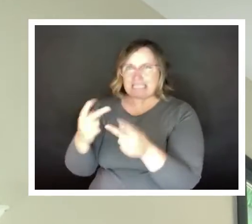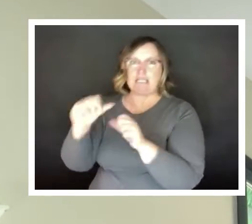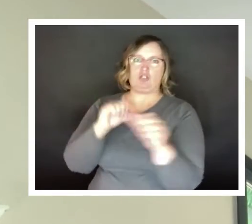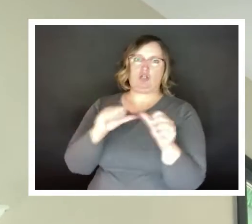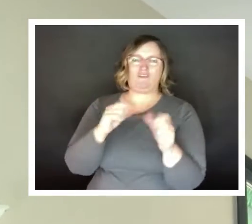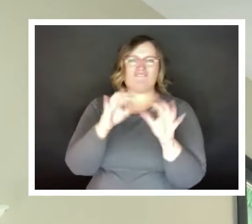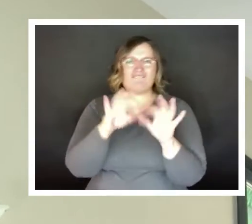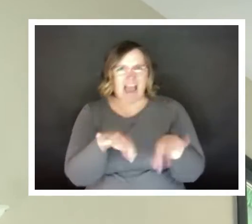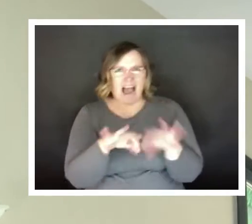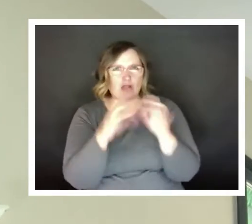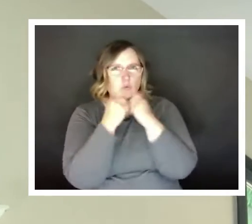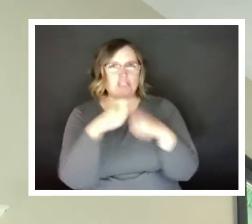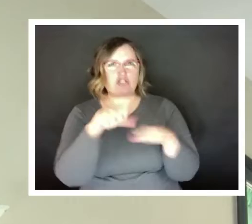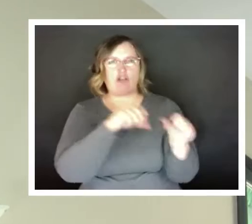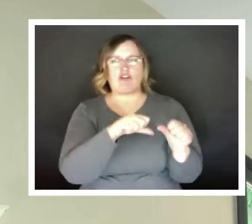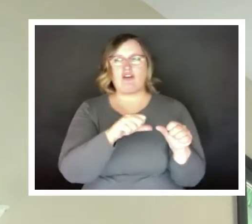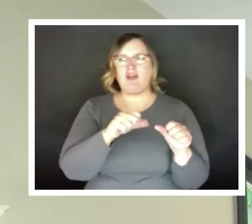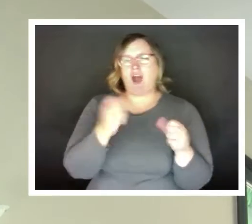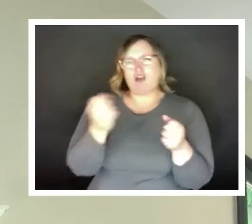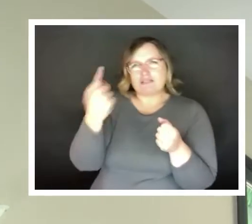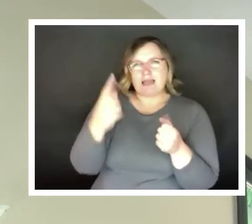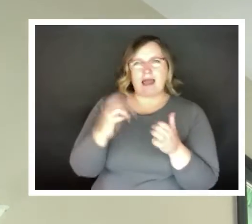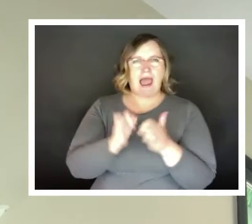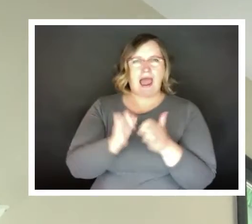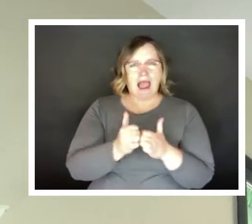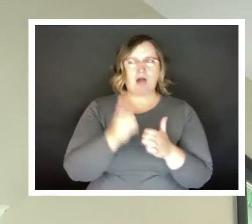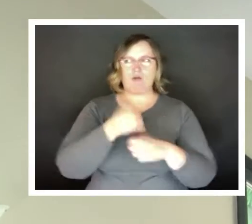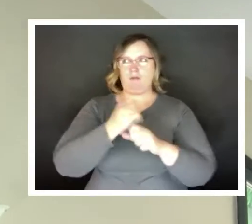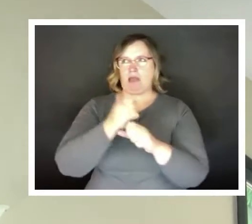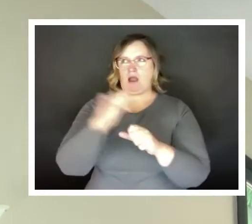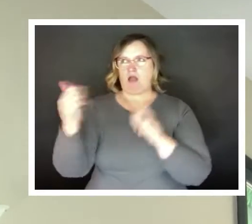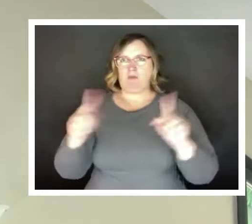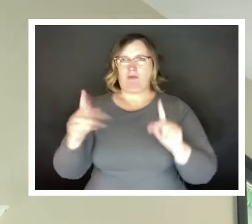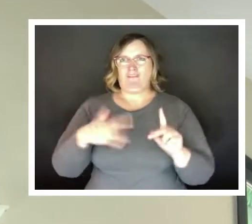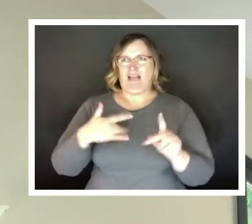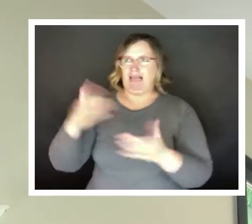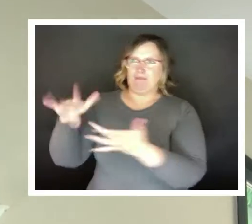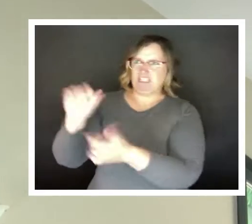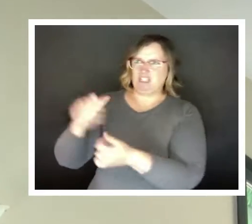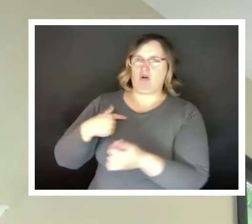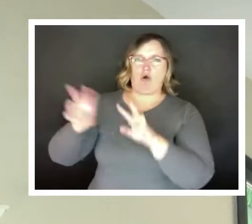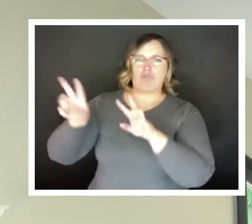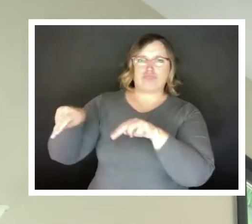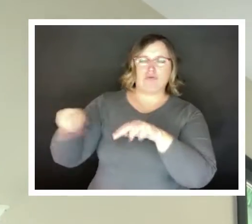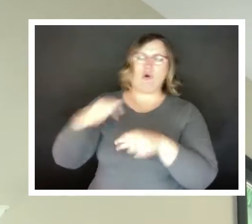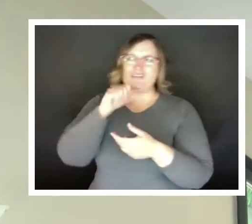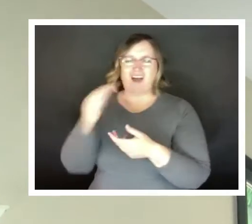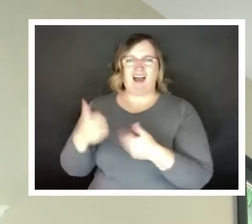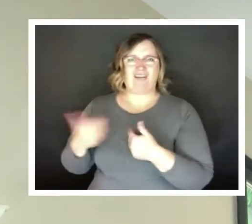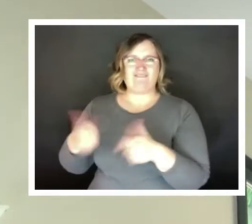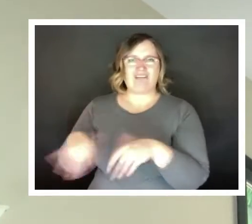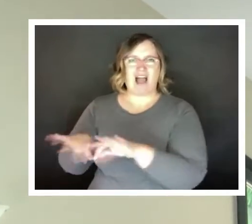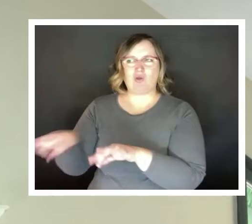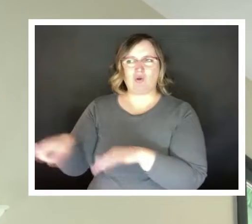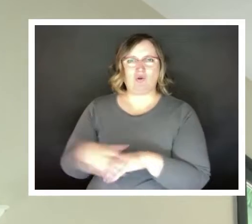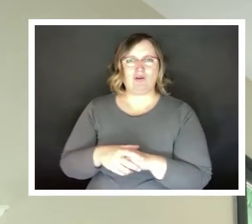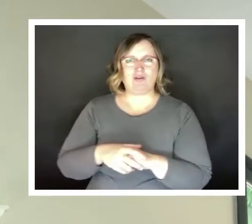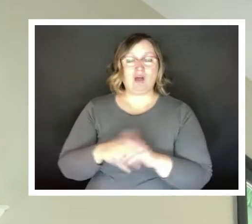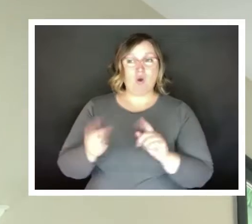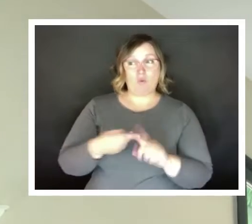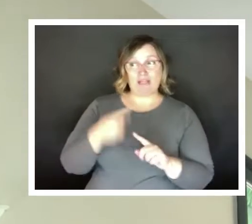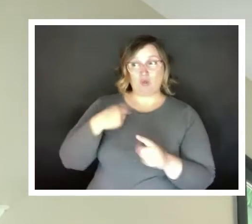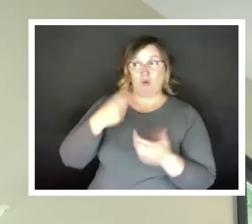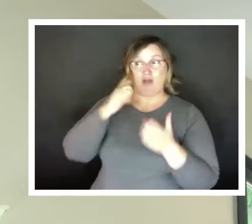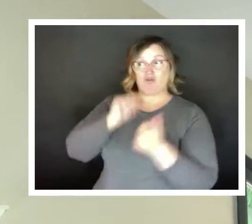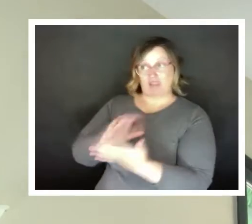another, understand the ways that you make others feel invisible, undervalued, and recognize that when you change those things within